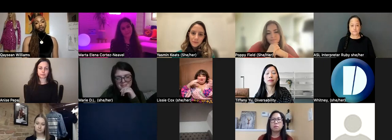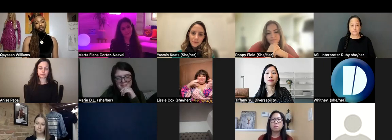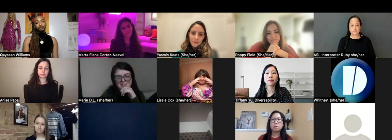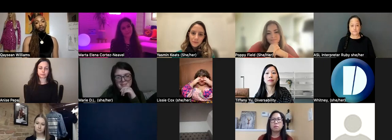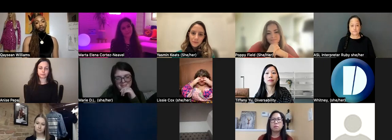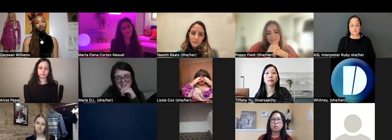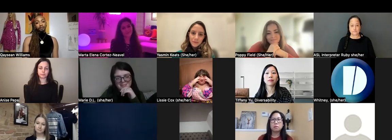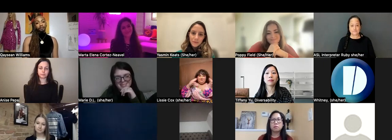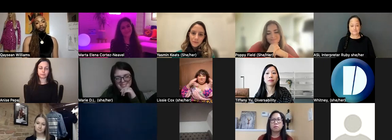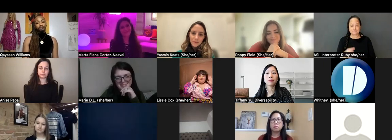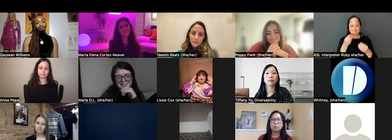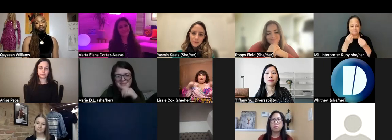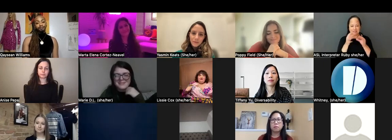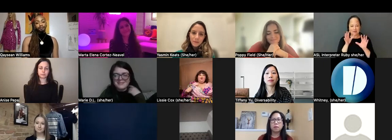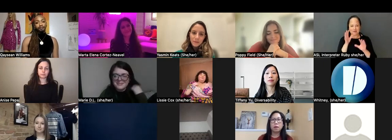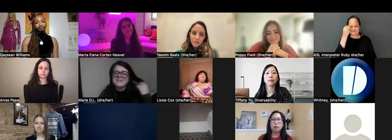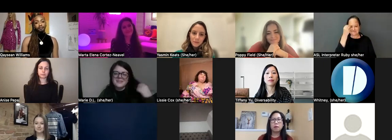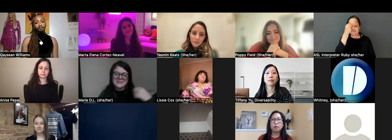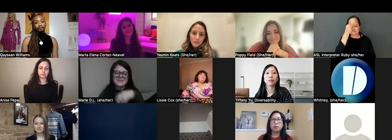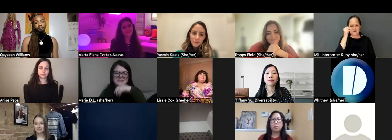sorry, I lost my train of thought, brain fog.